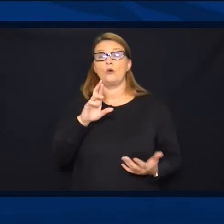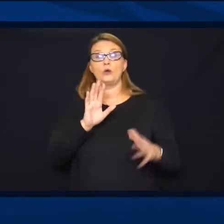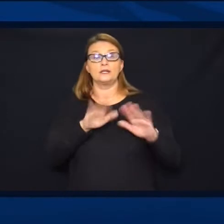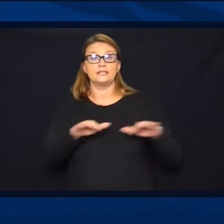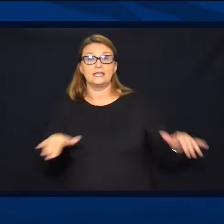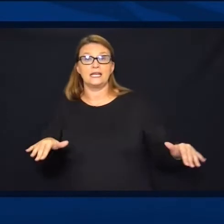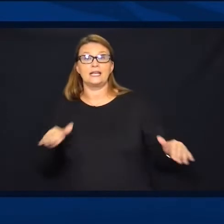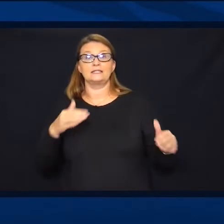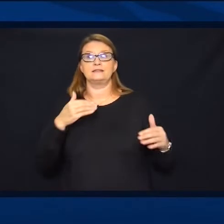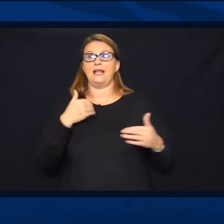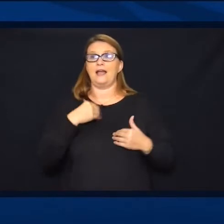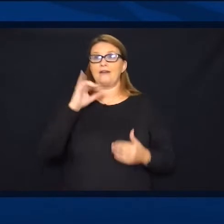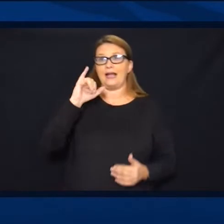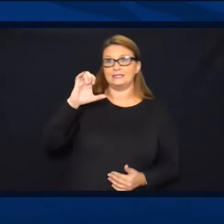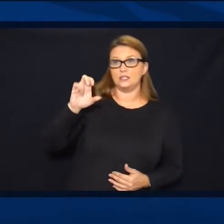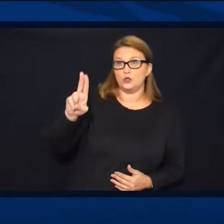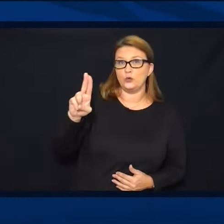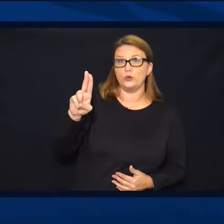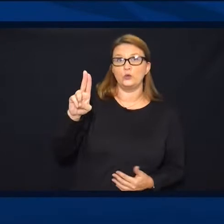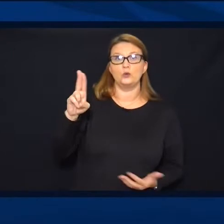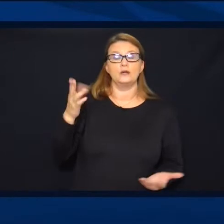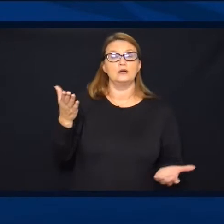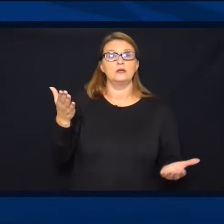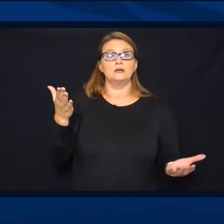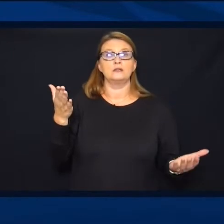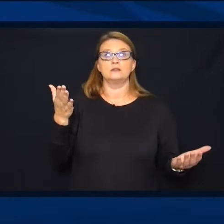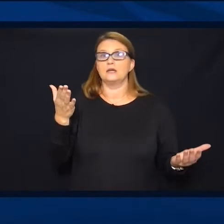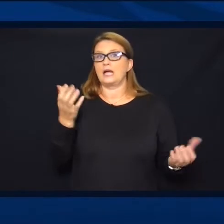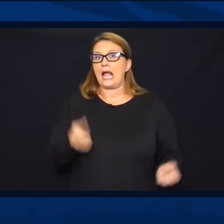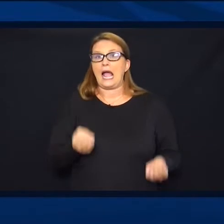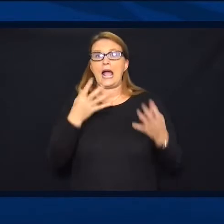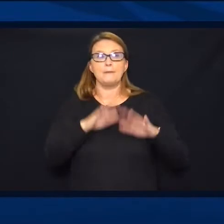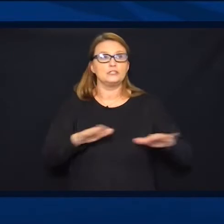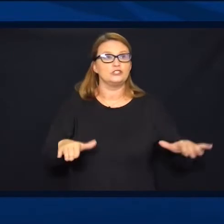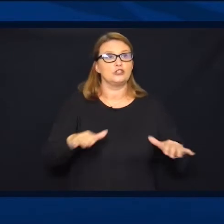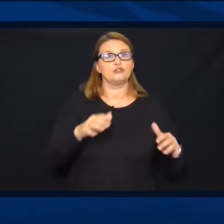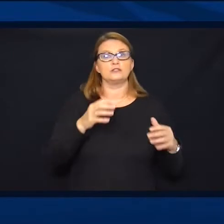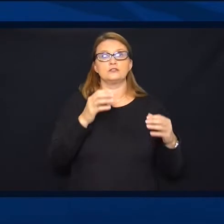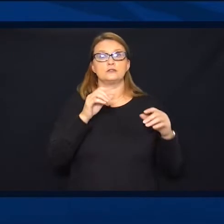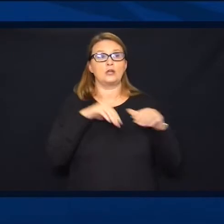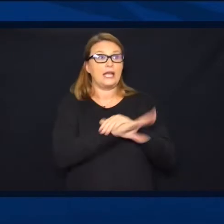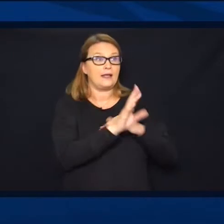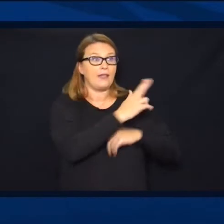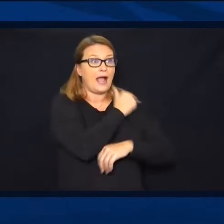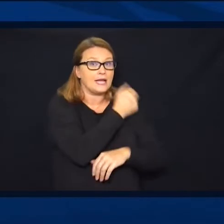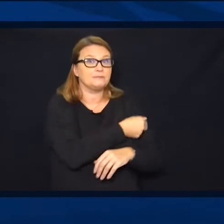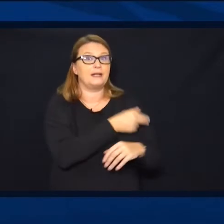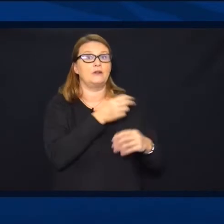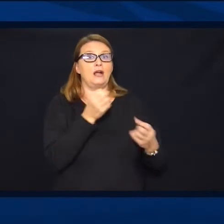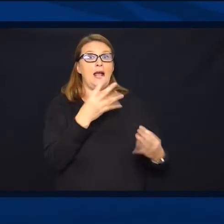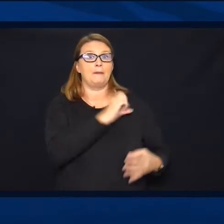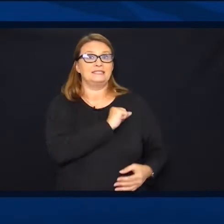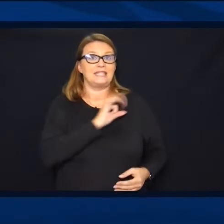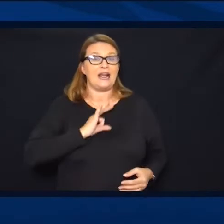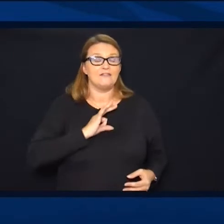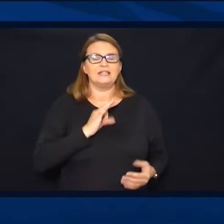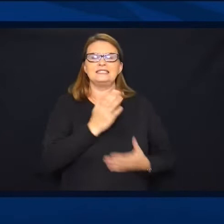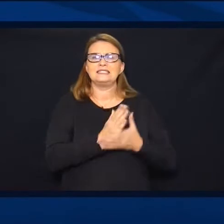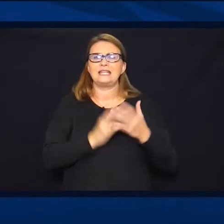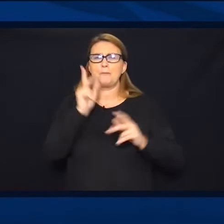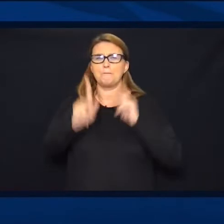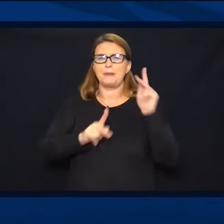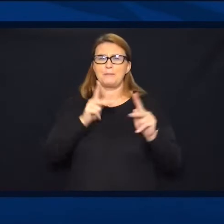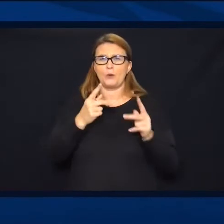requiring intensive care, whether or not there's adequate capacity and staffing. Some are still saying